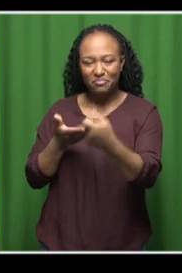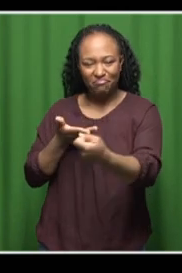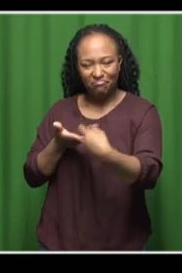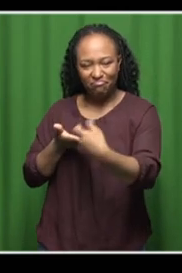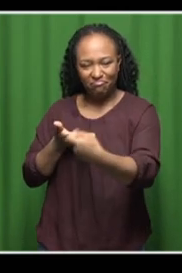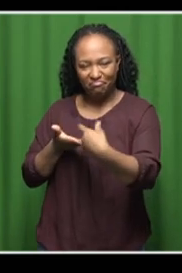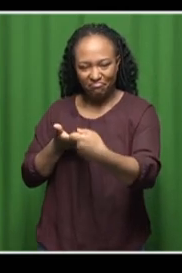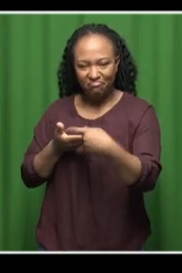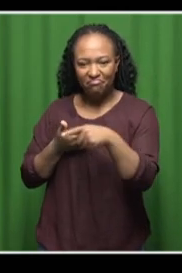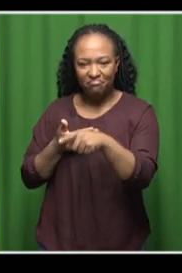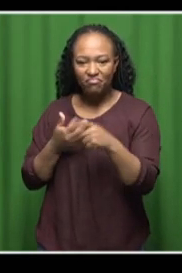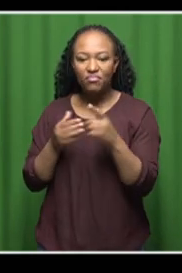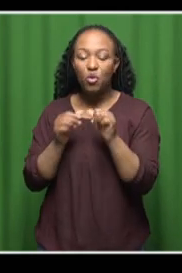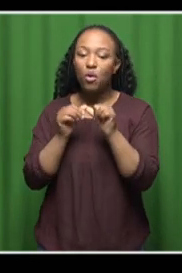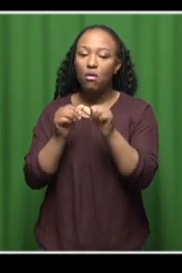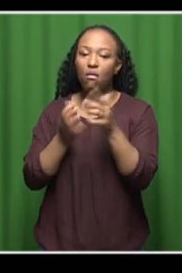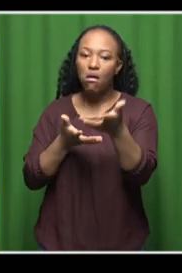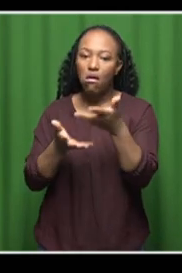We're going to talk to this, and